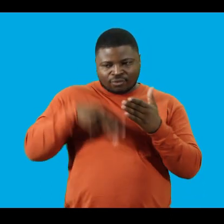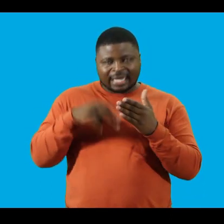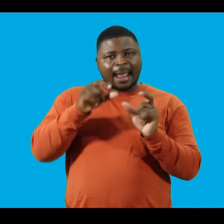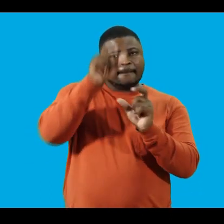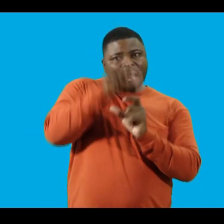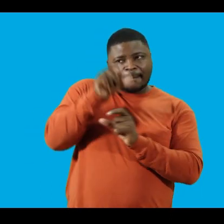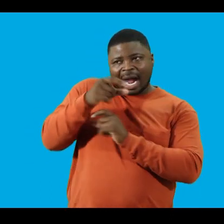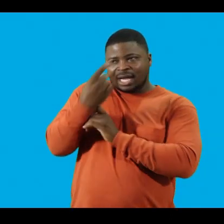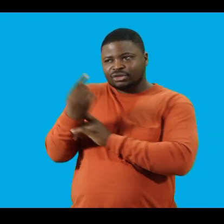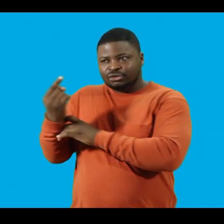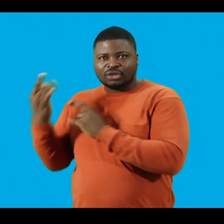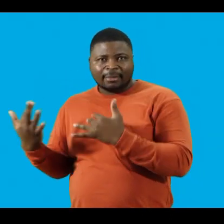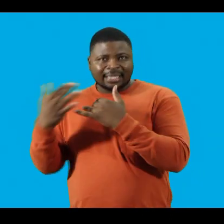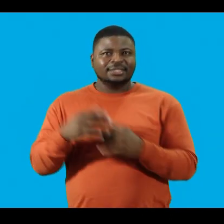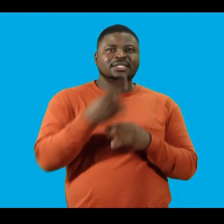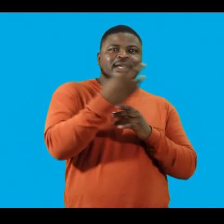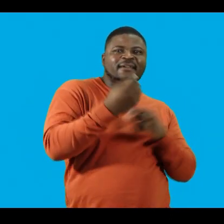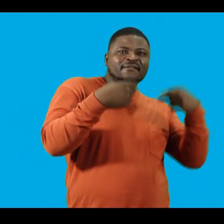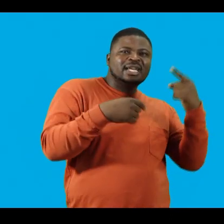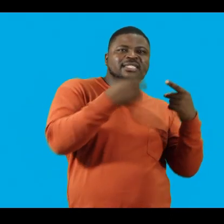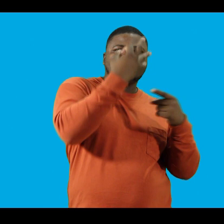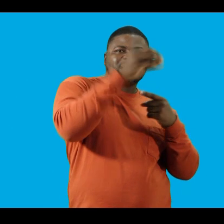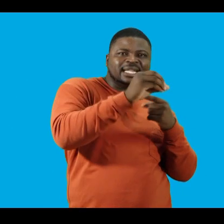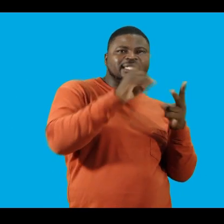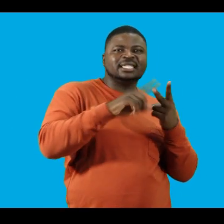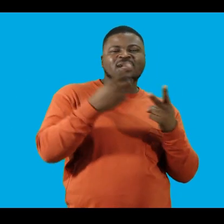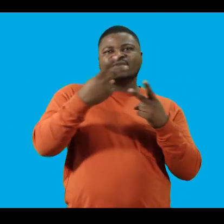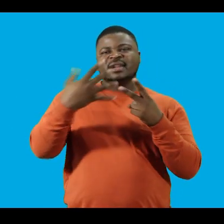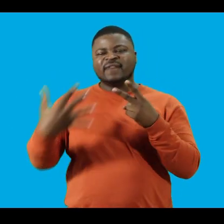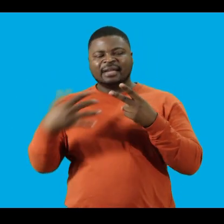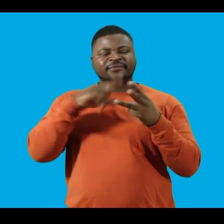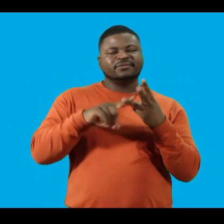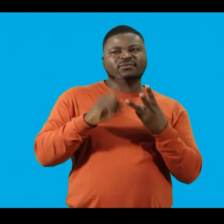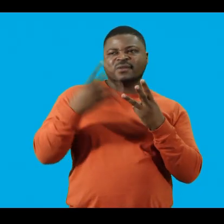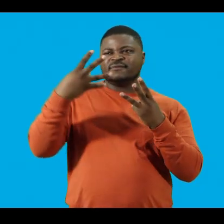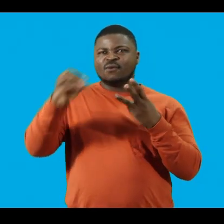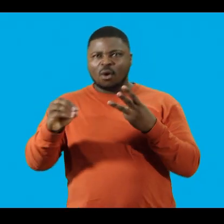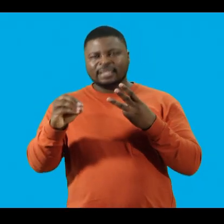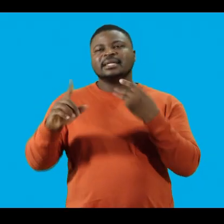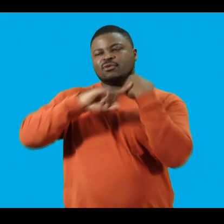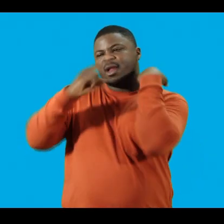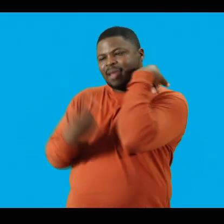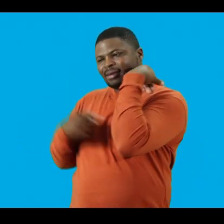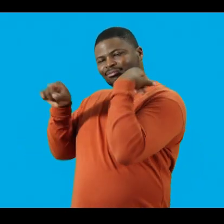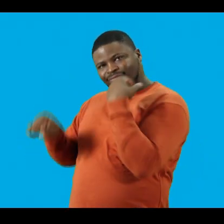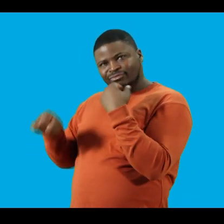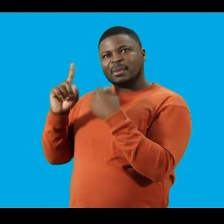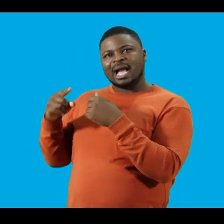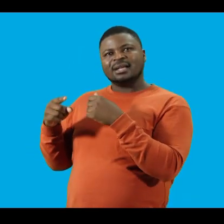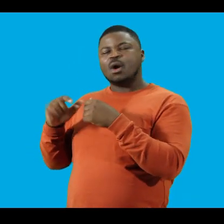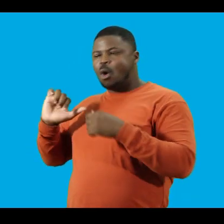is 30, that's 25, that's 40, until you get to the last